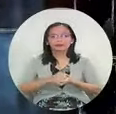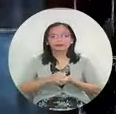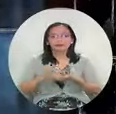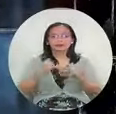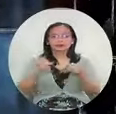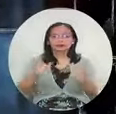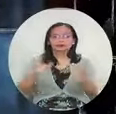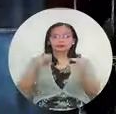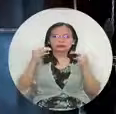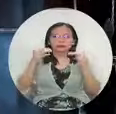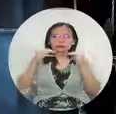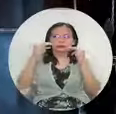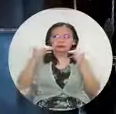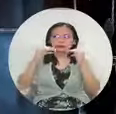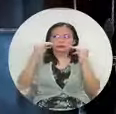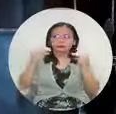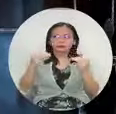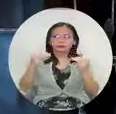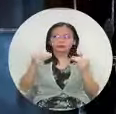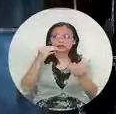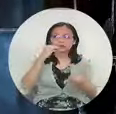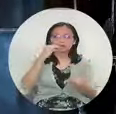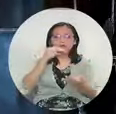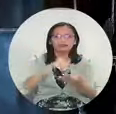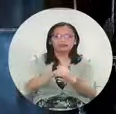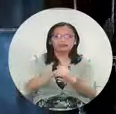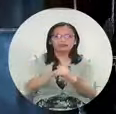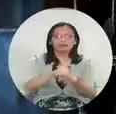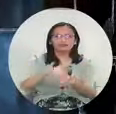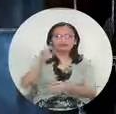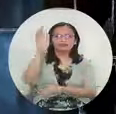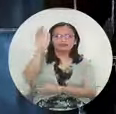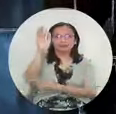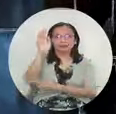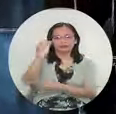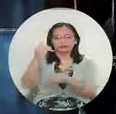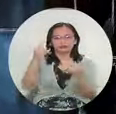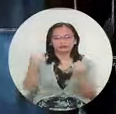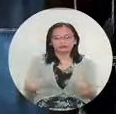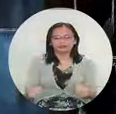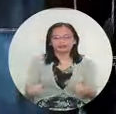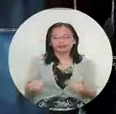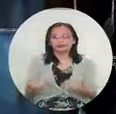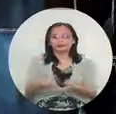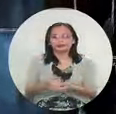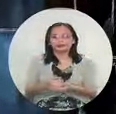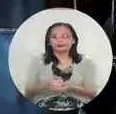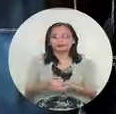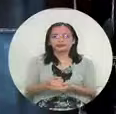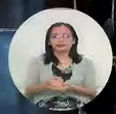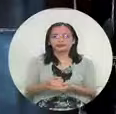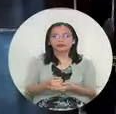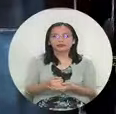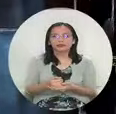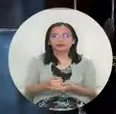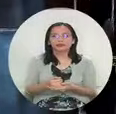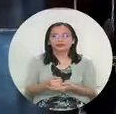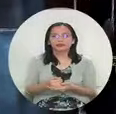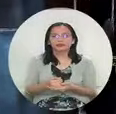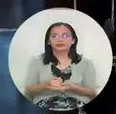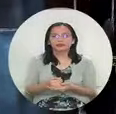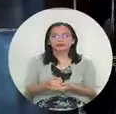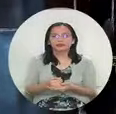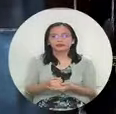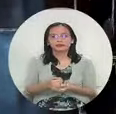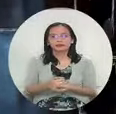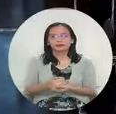In this message tonight, I will talk about the looks of the life of the Apostle Paul.